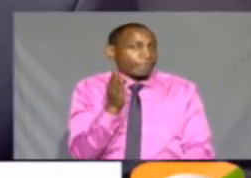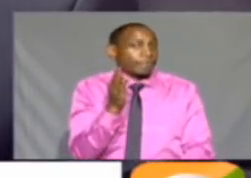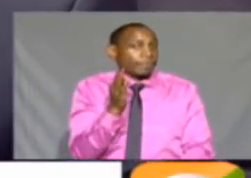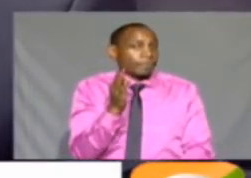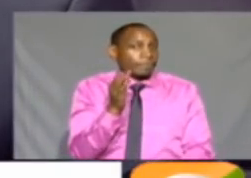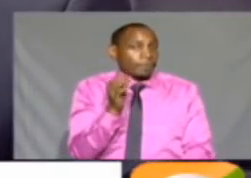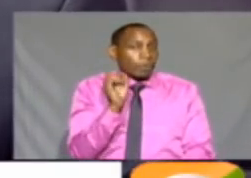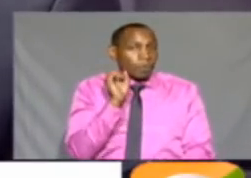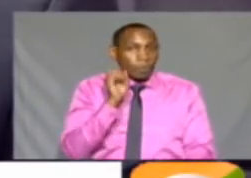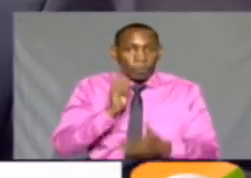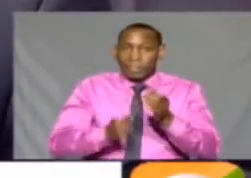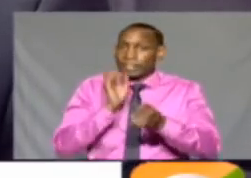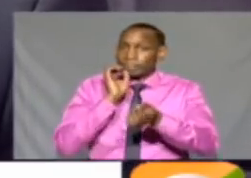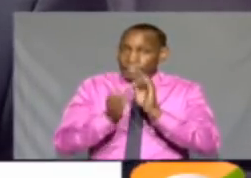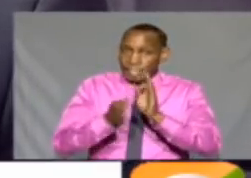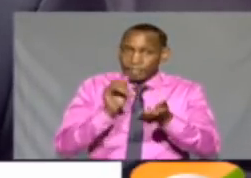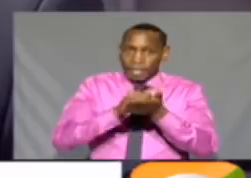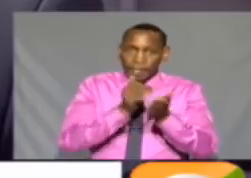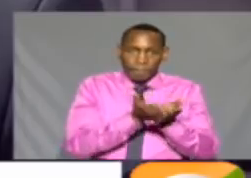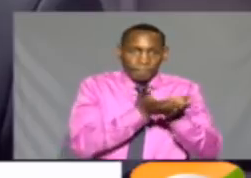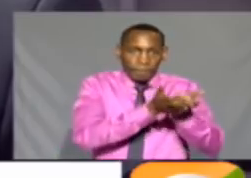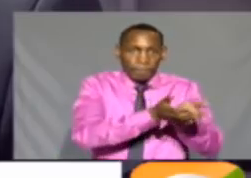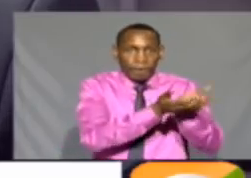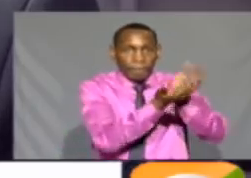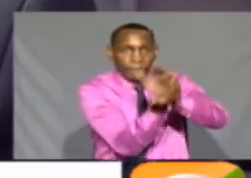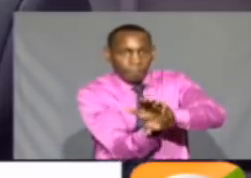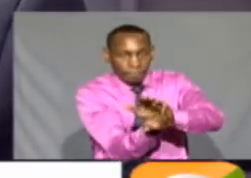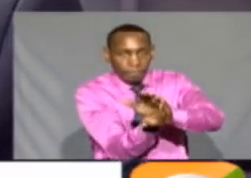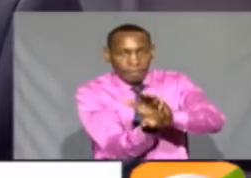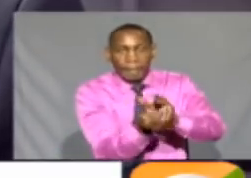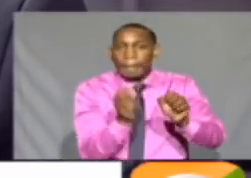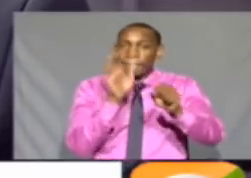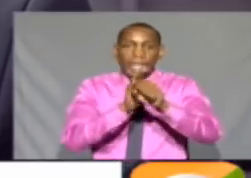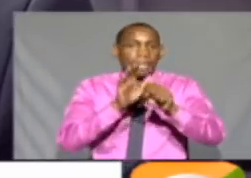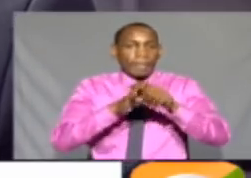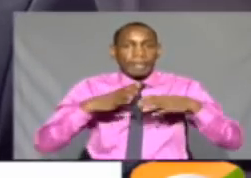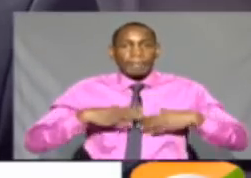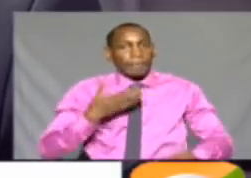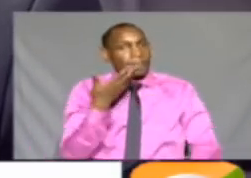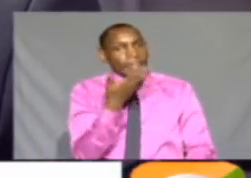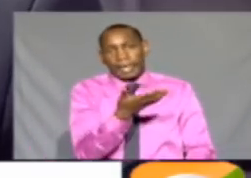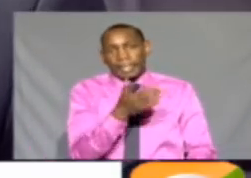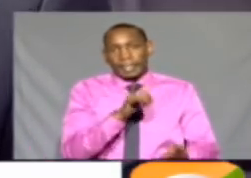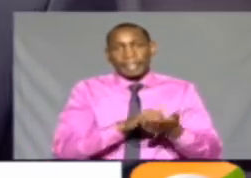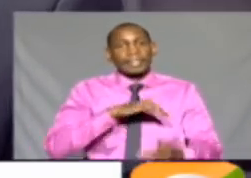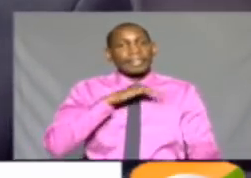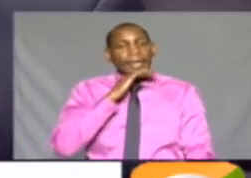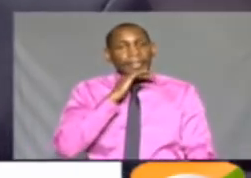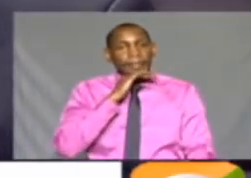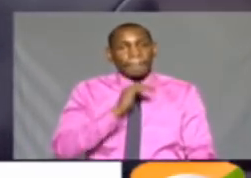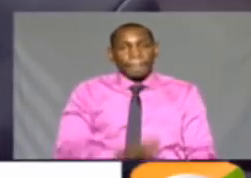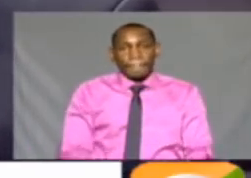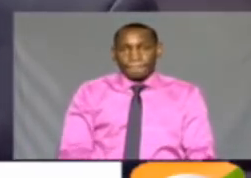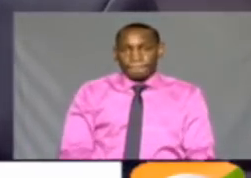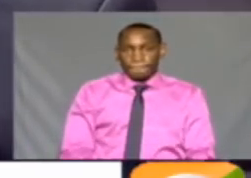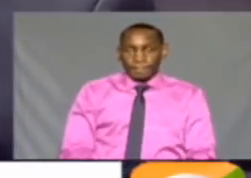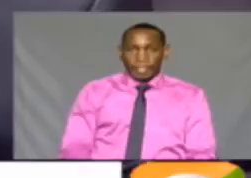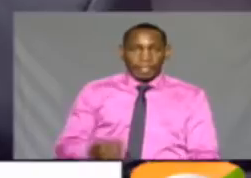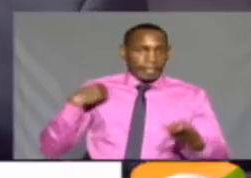What if that ferry capsizes? We're talking about thousands of people who would be lost. Yeah. And